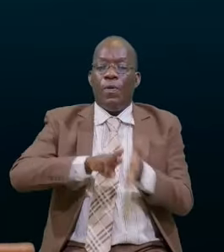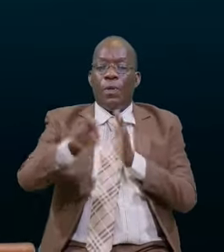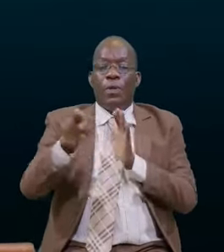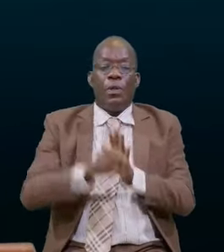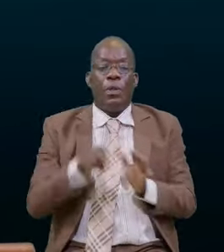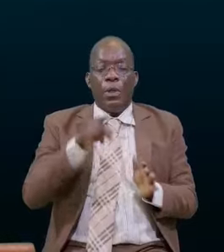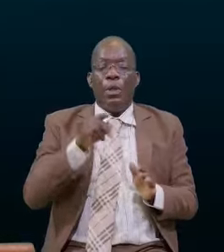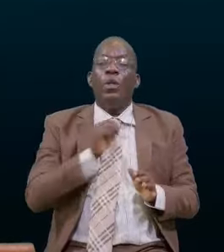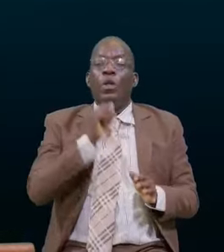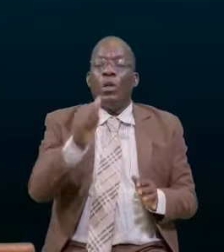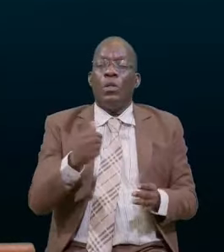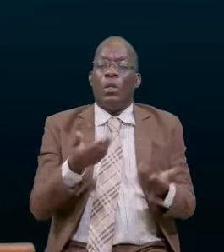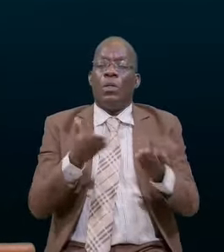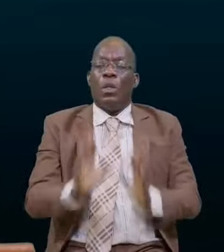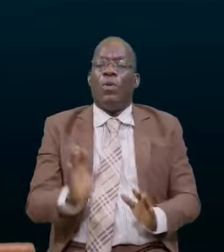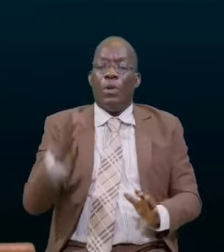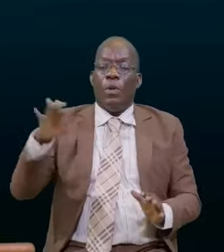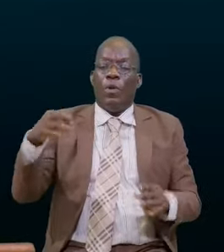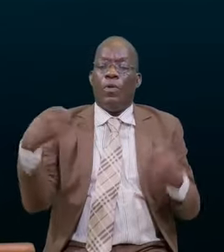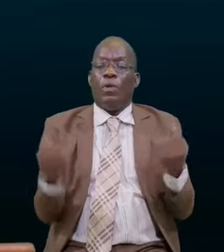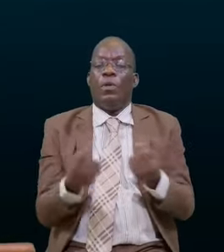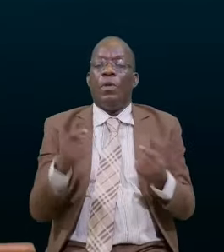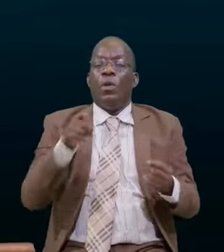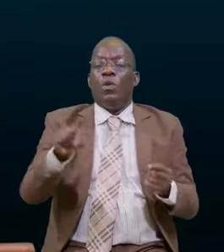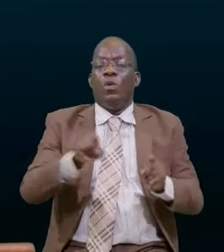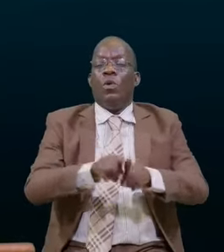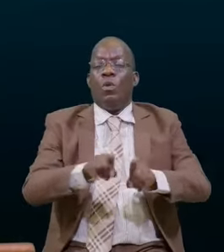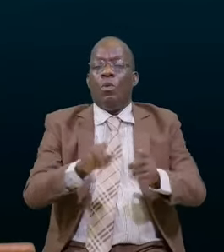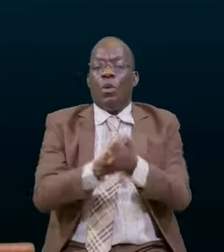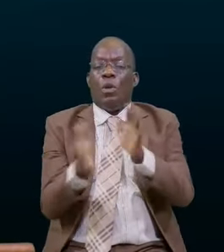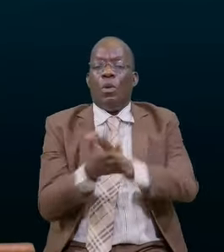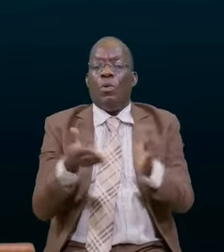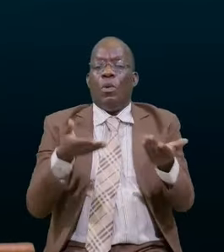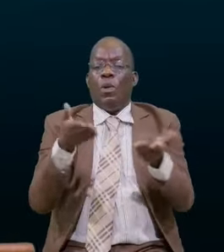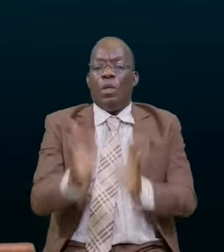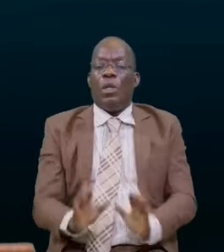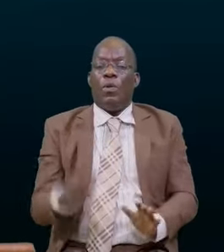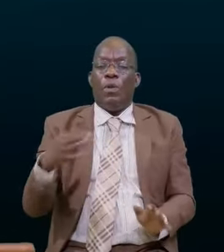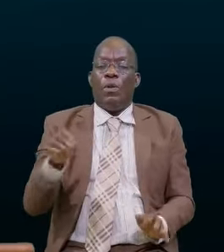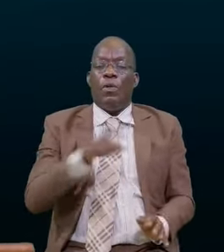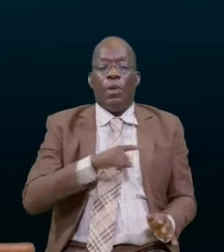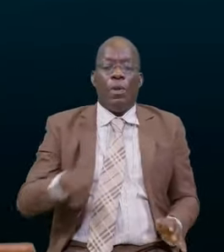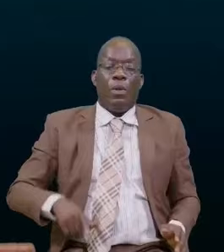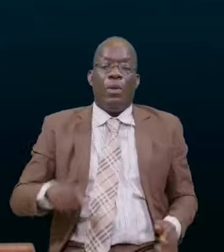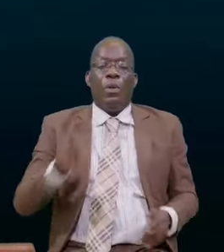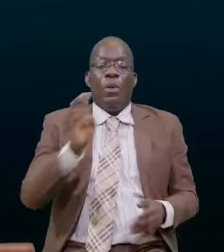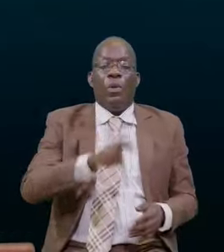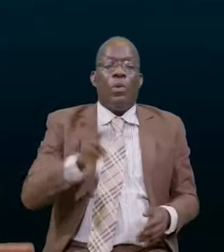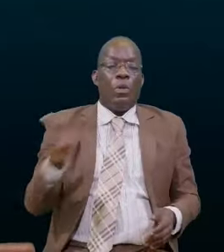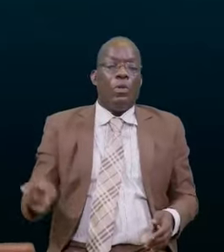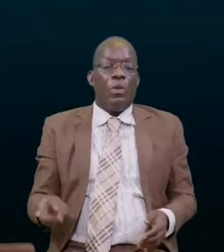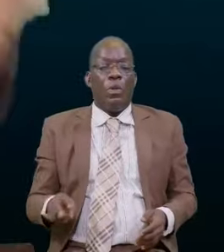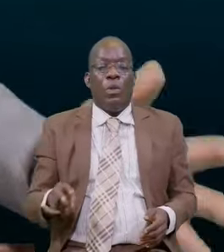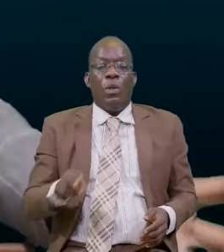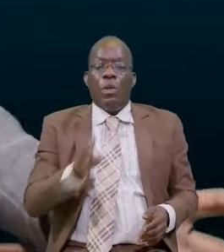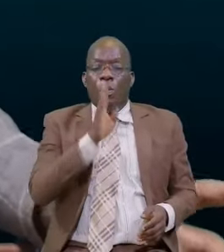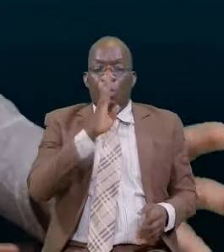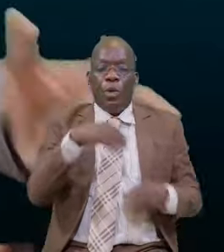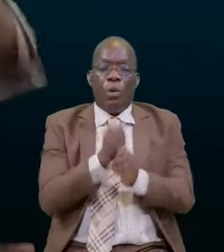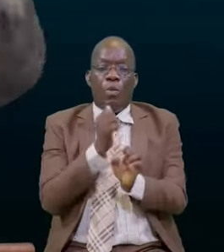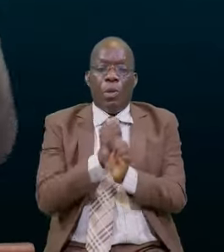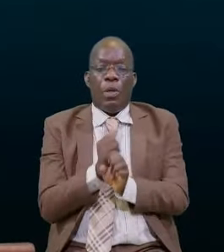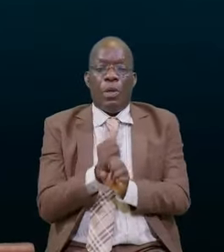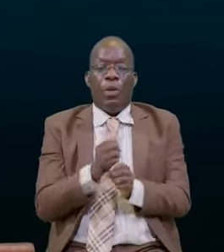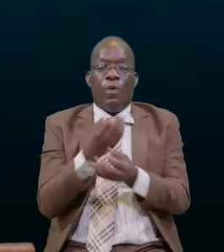foxes but you become a servant of the law verse 22 but now be made free from sin not when you have